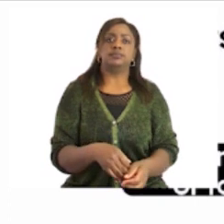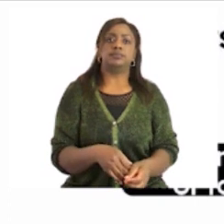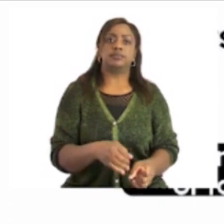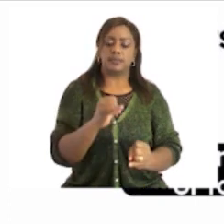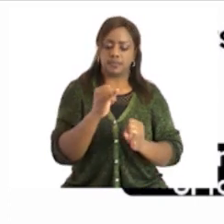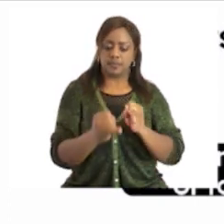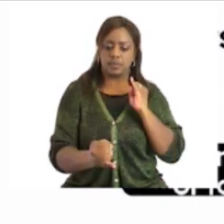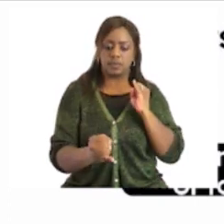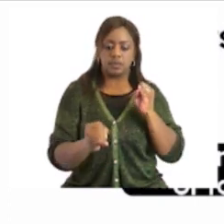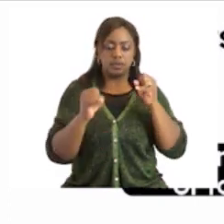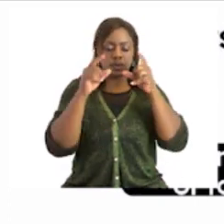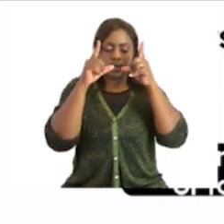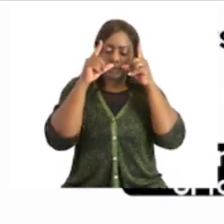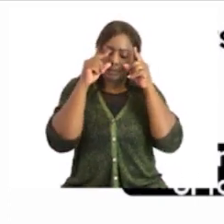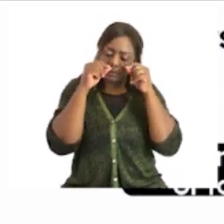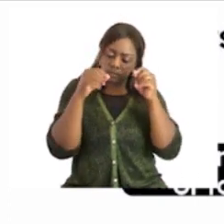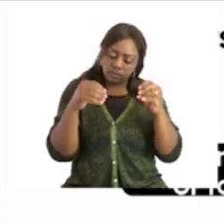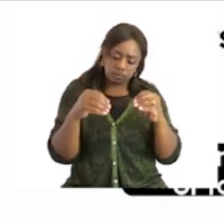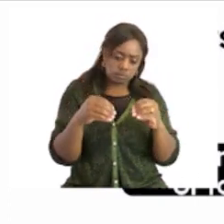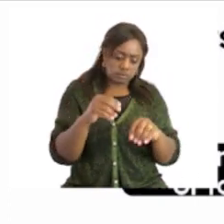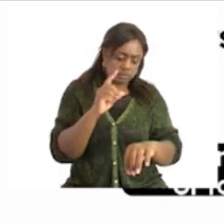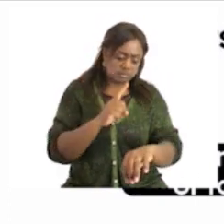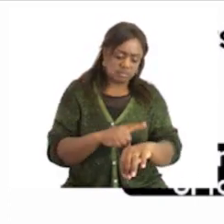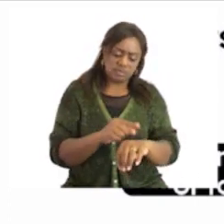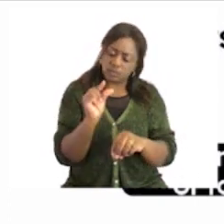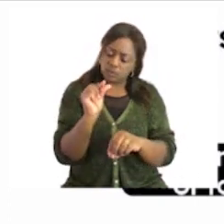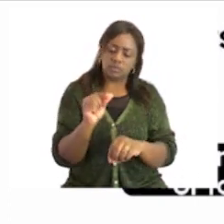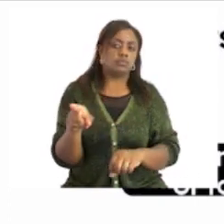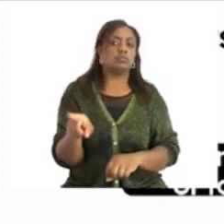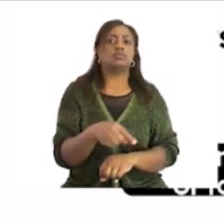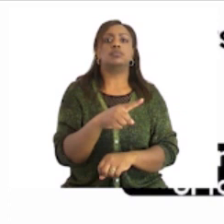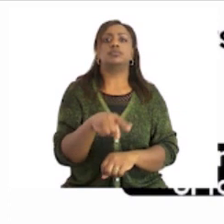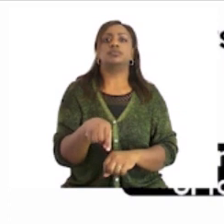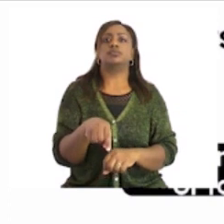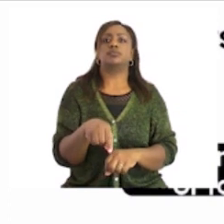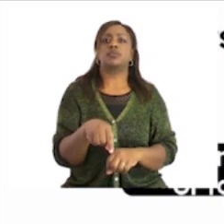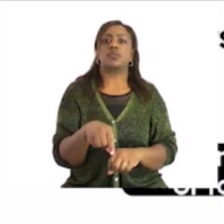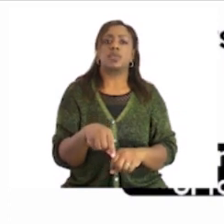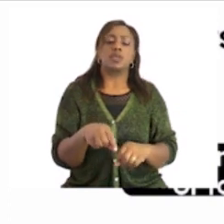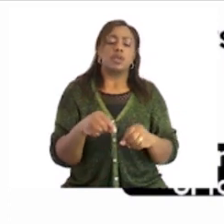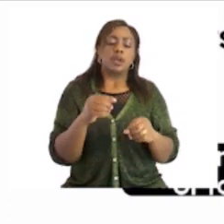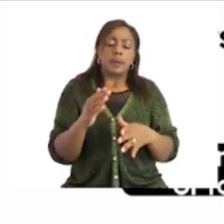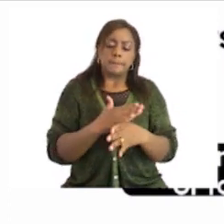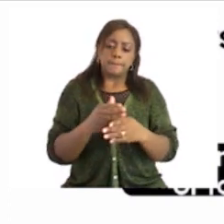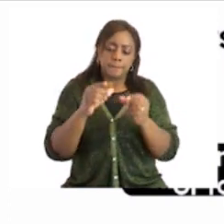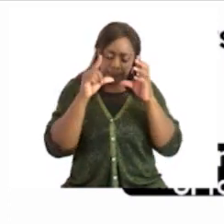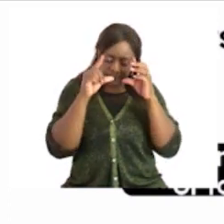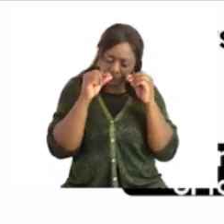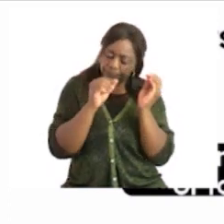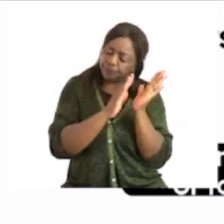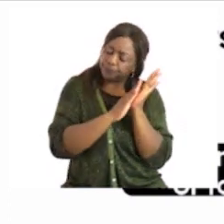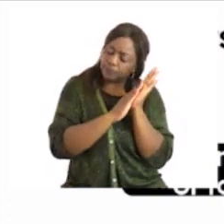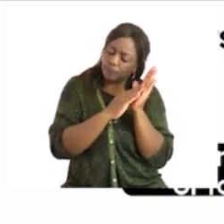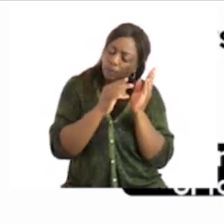getting enough sleep. So the thing is that when you sleep, your body restores itself. And you guys won't